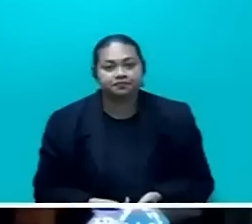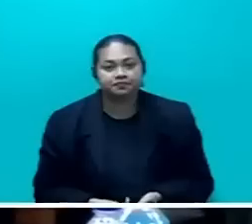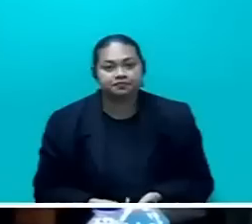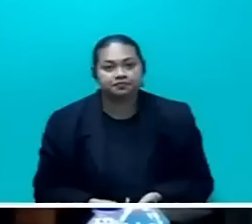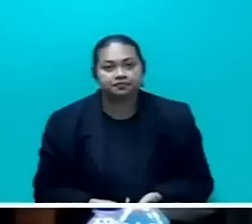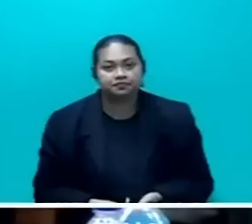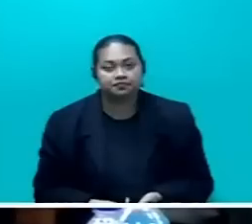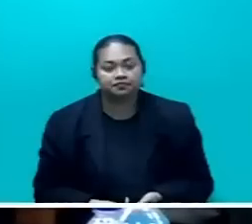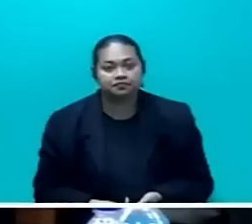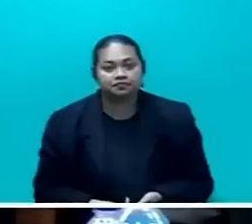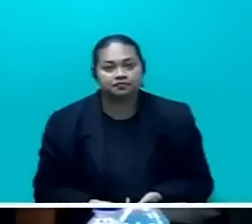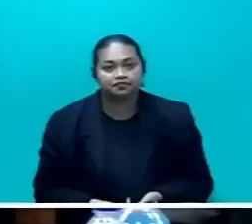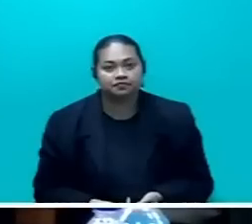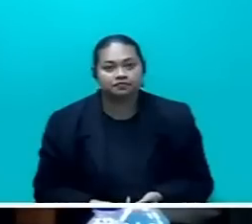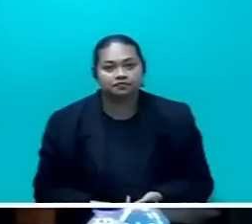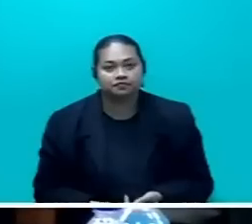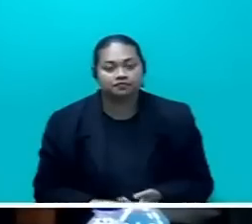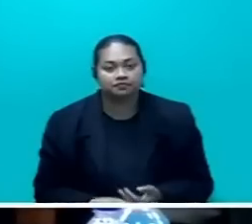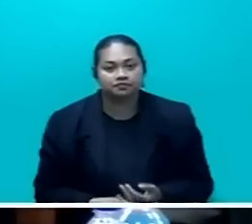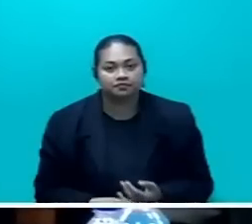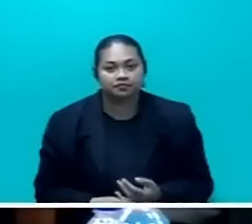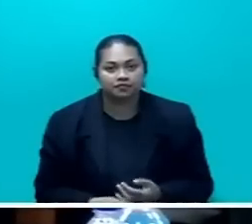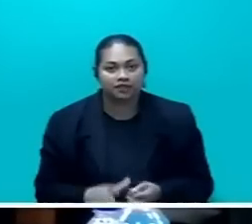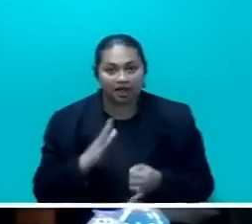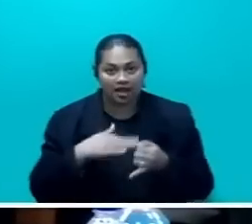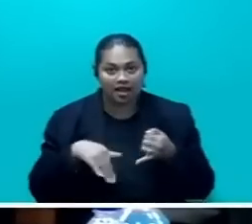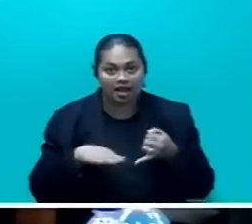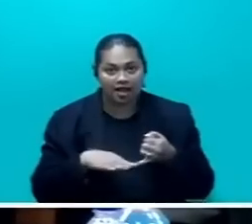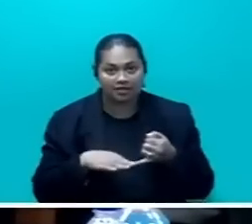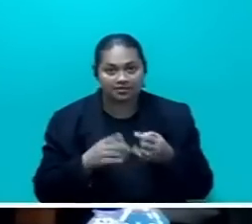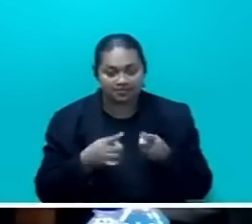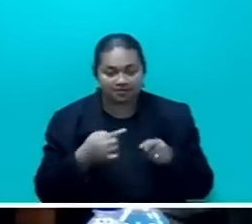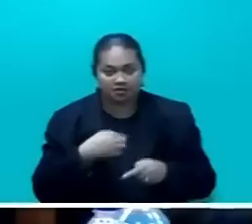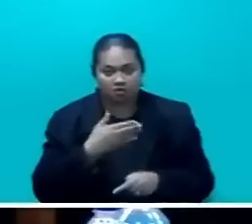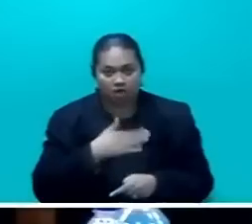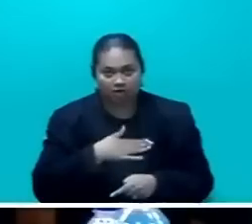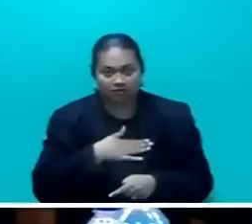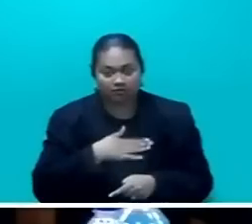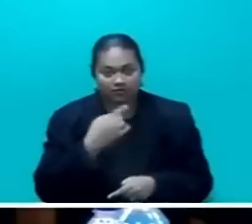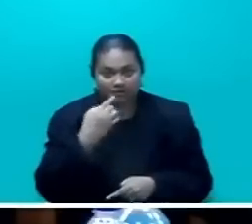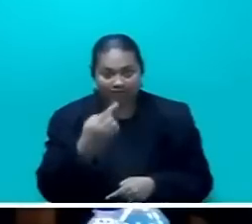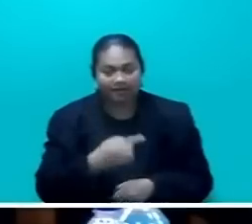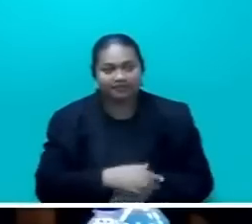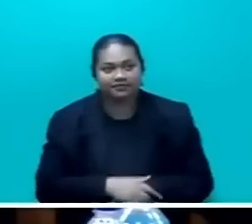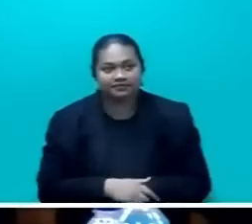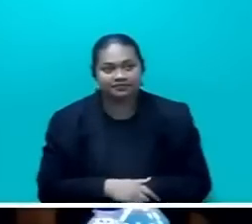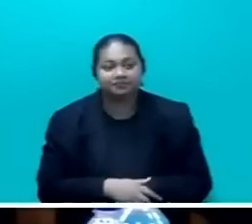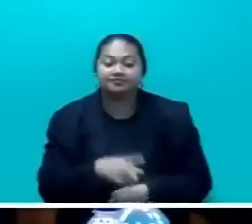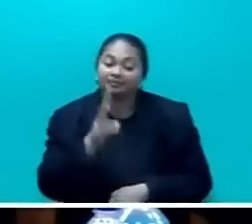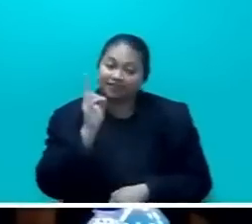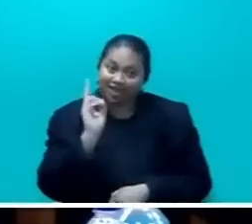done. The final point I want to make, Mr. Speaker, and again,